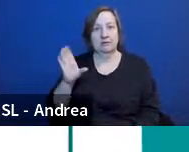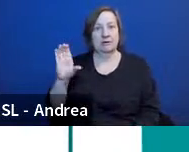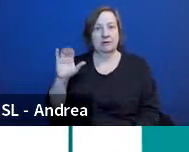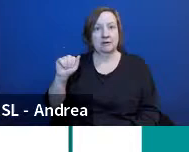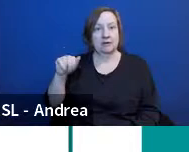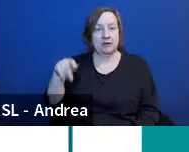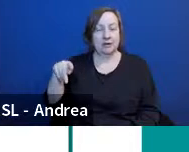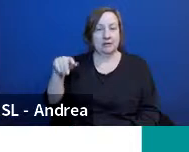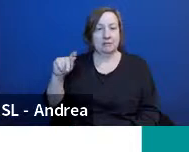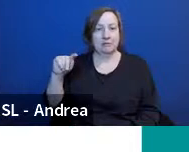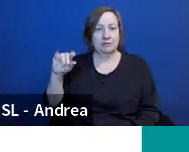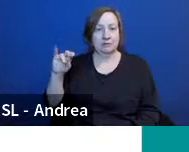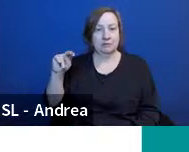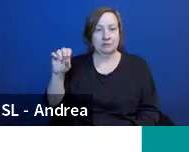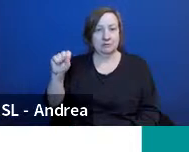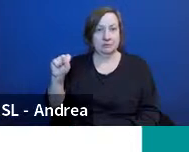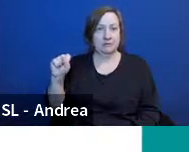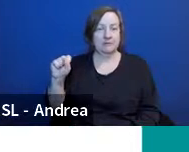ibr.news/captions.